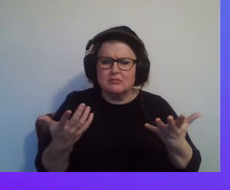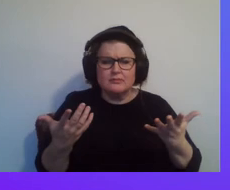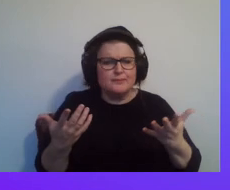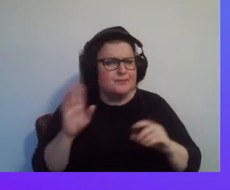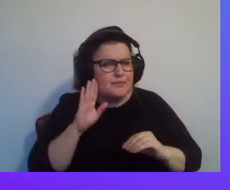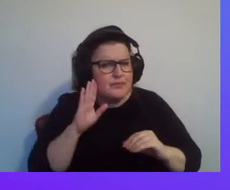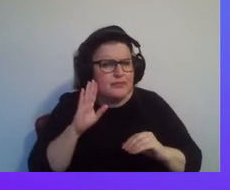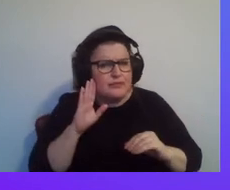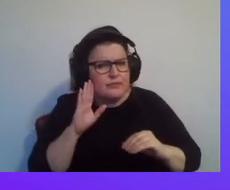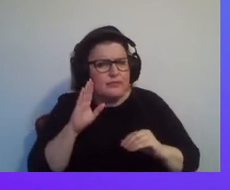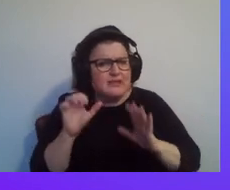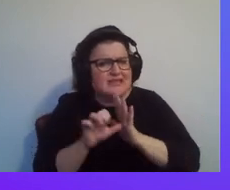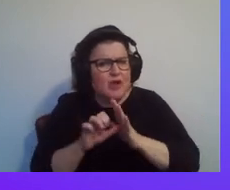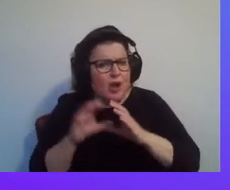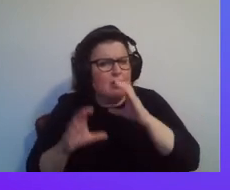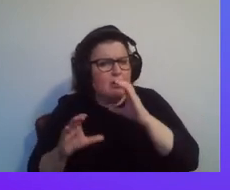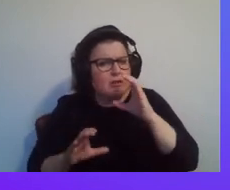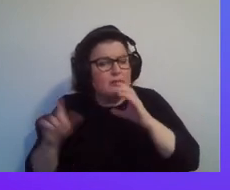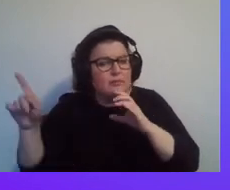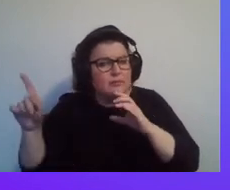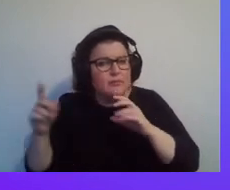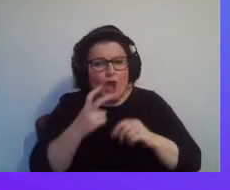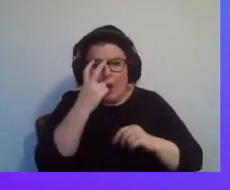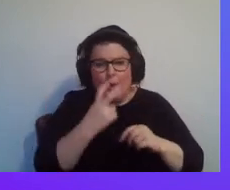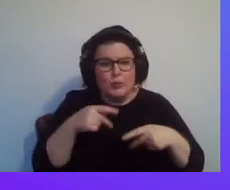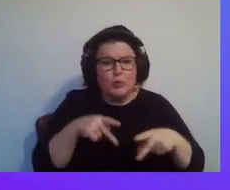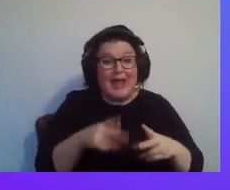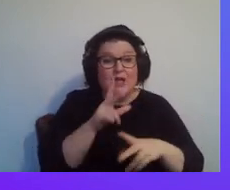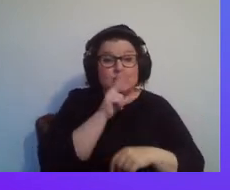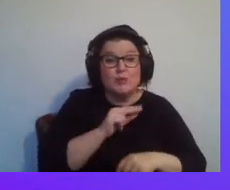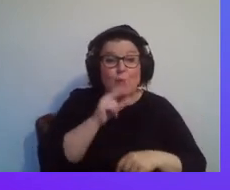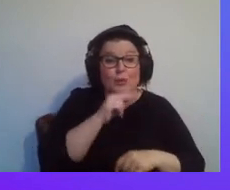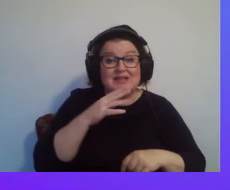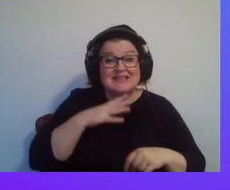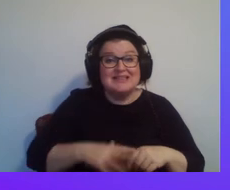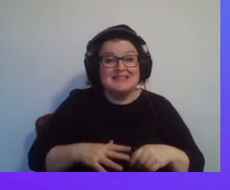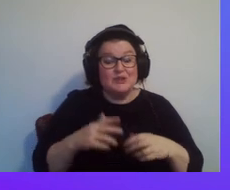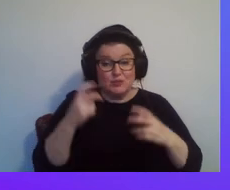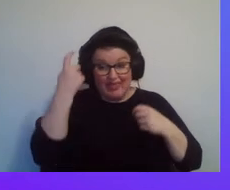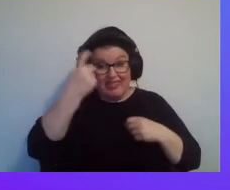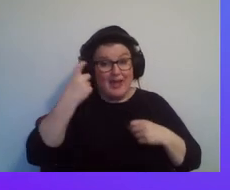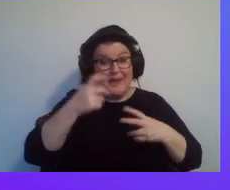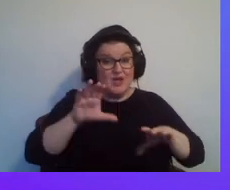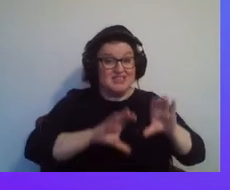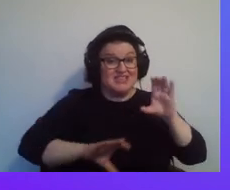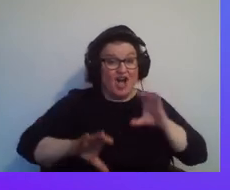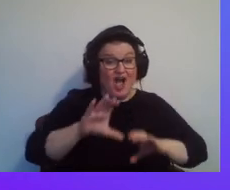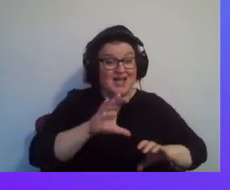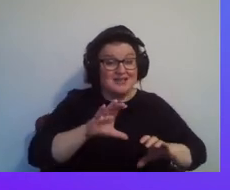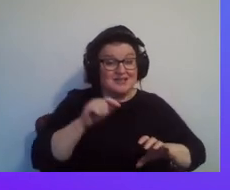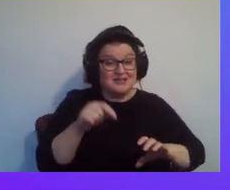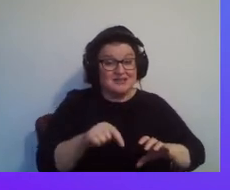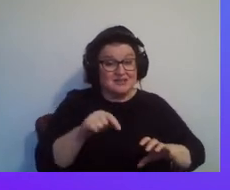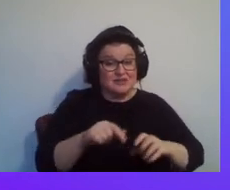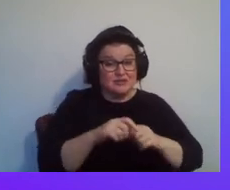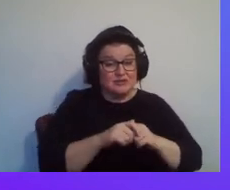I'm not that hackneyed expression, we need to look science, but I have to use it, sorry. Mm. We